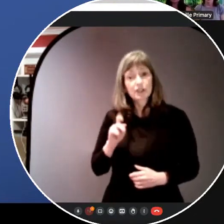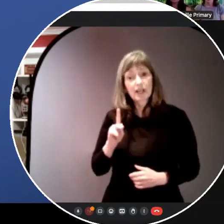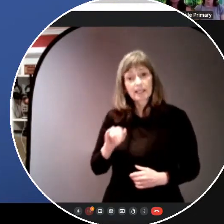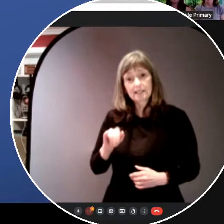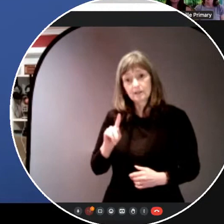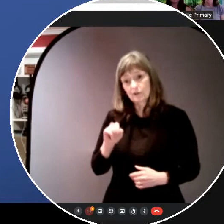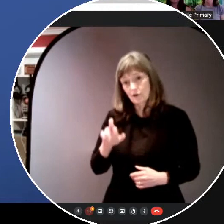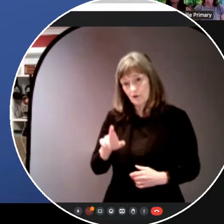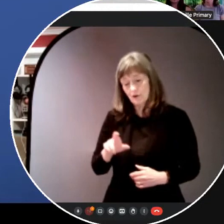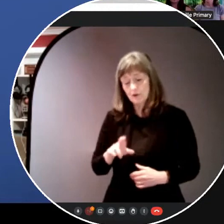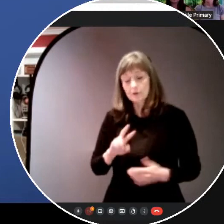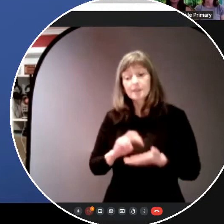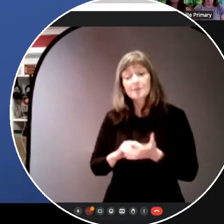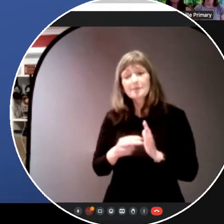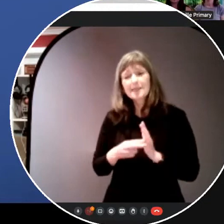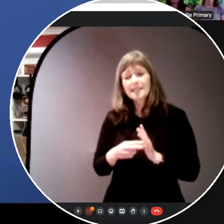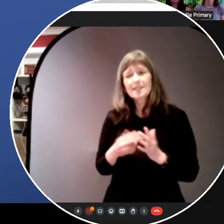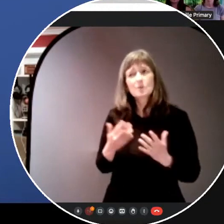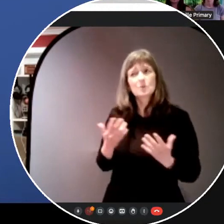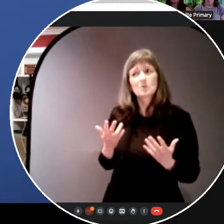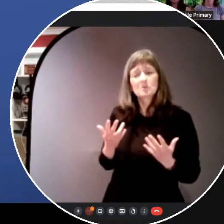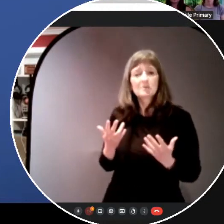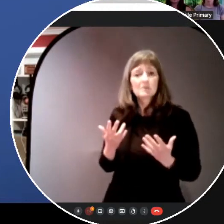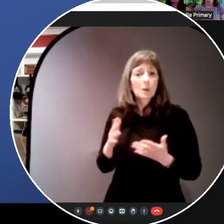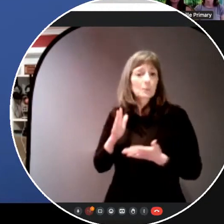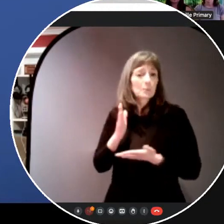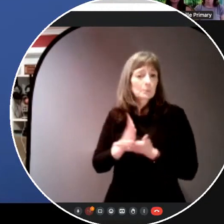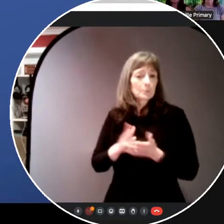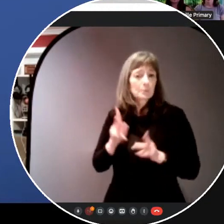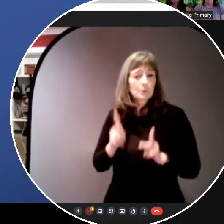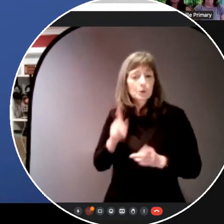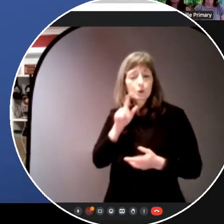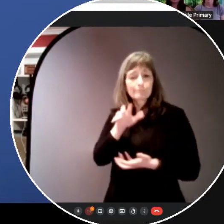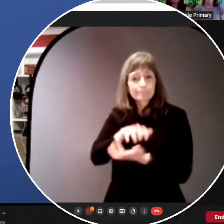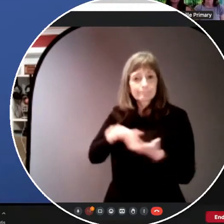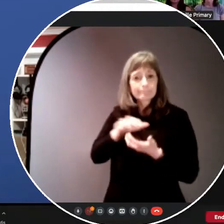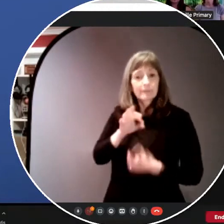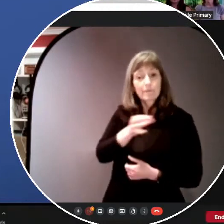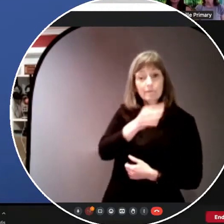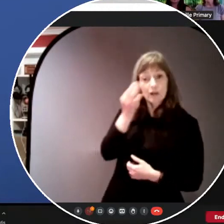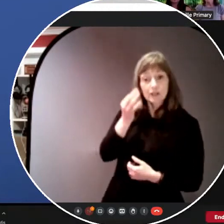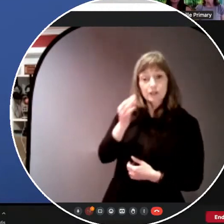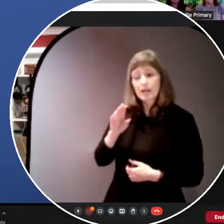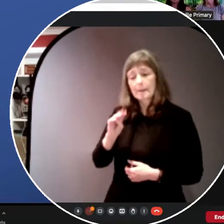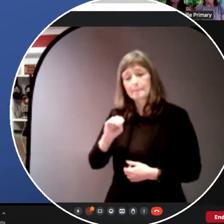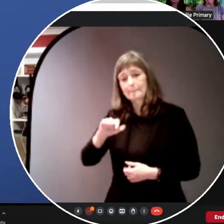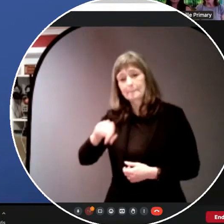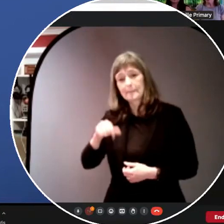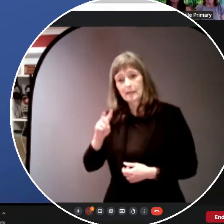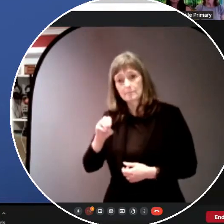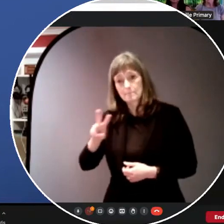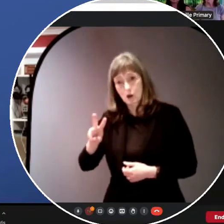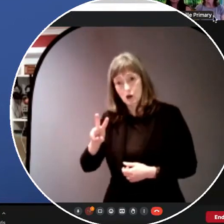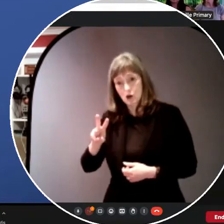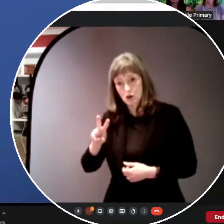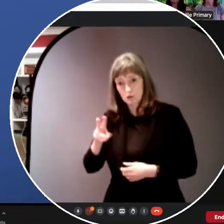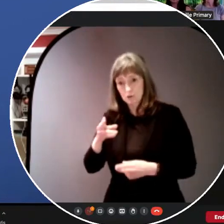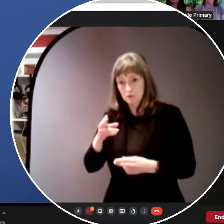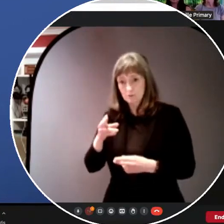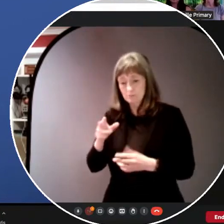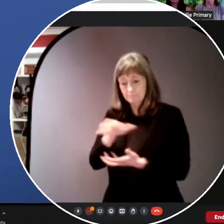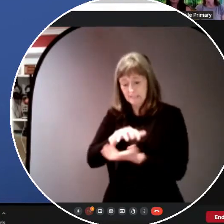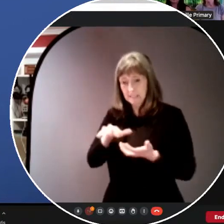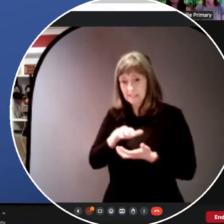is a person of mixed French Mi'kmaq descent. Normally it would be a derogatory term, but